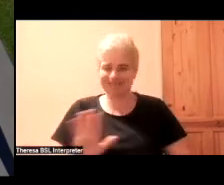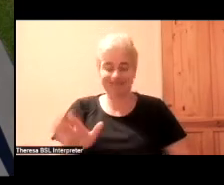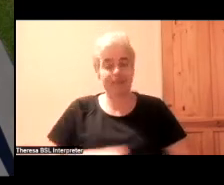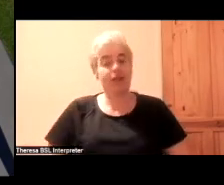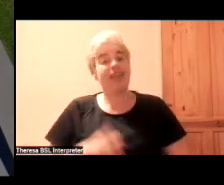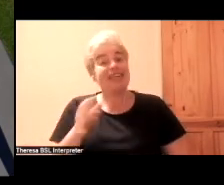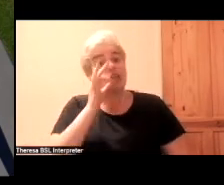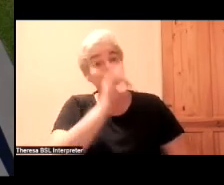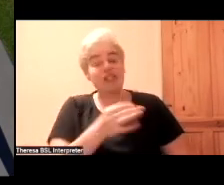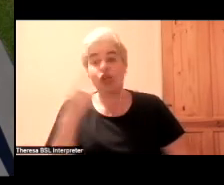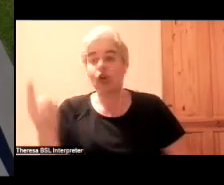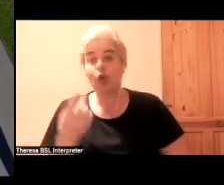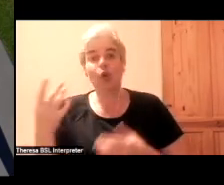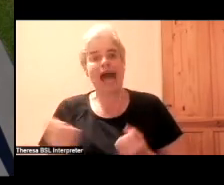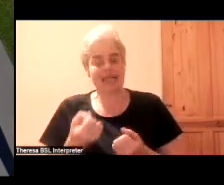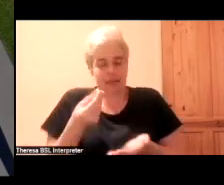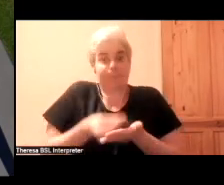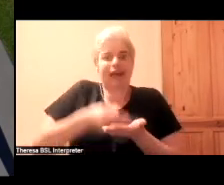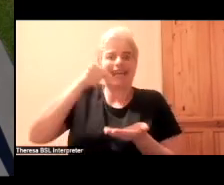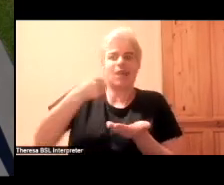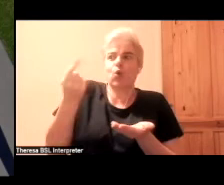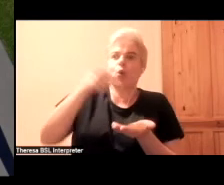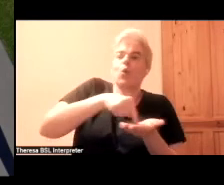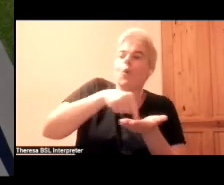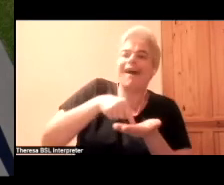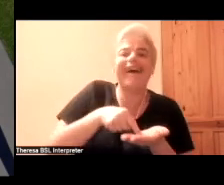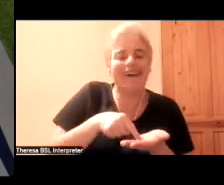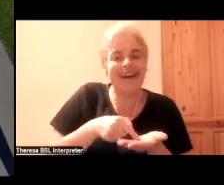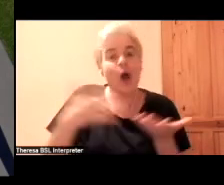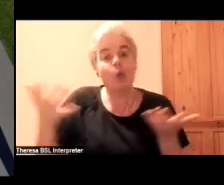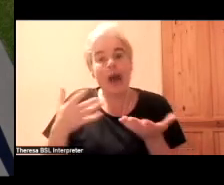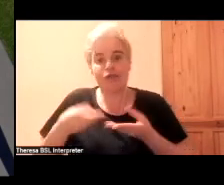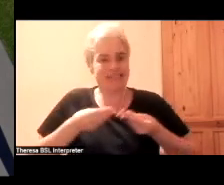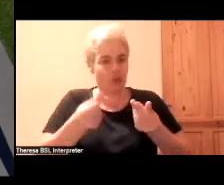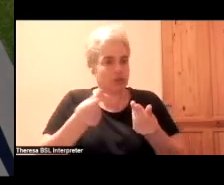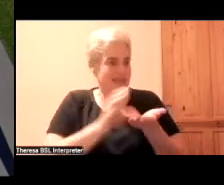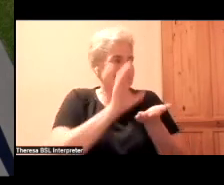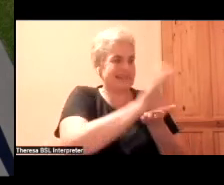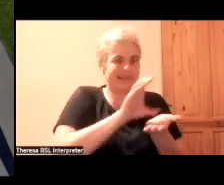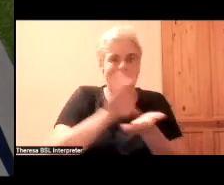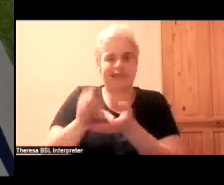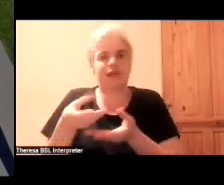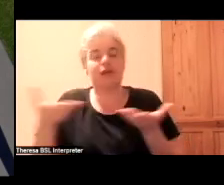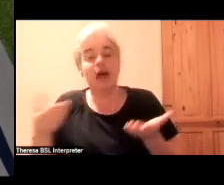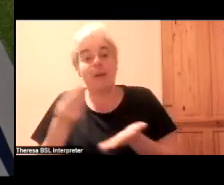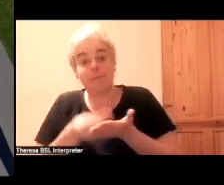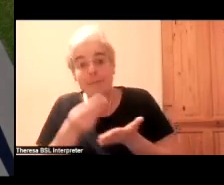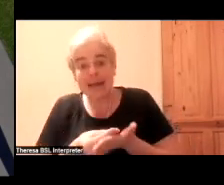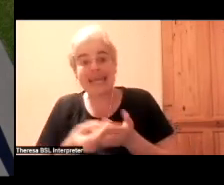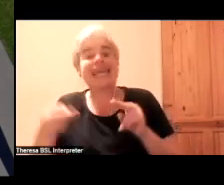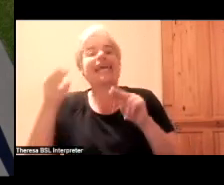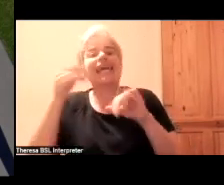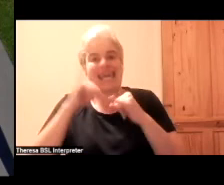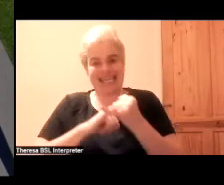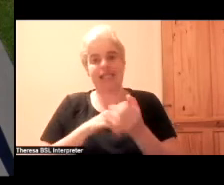is a question of who holds the purse strings and where resources are put. Money is